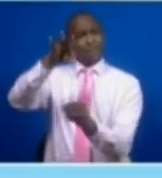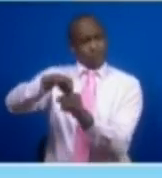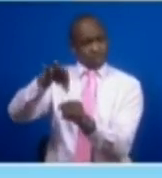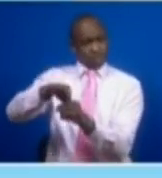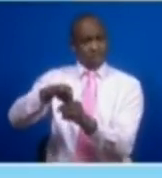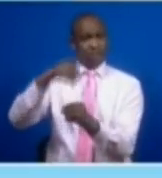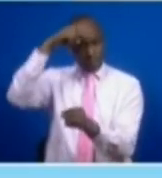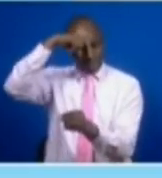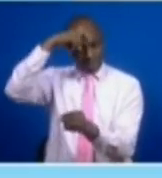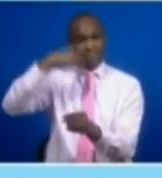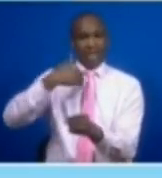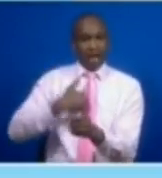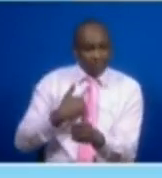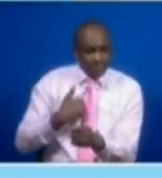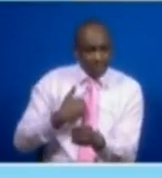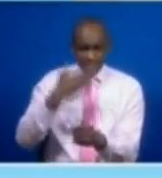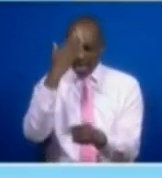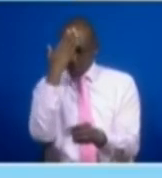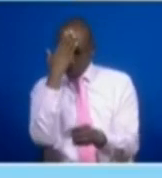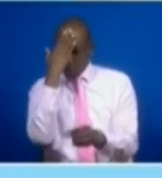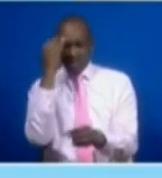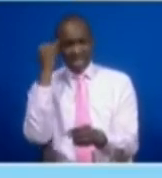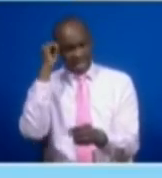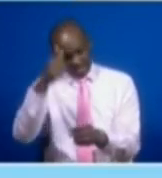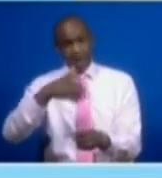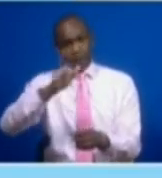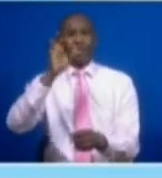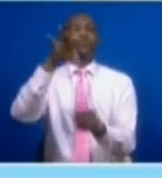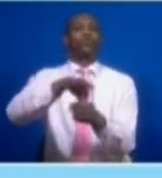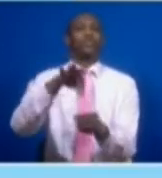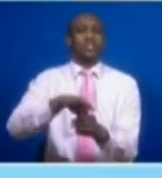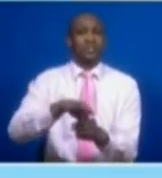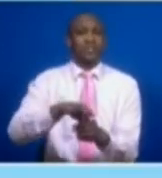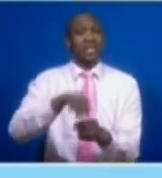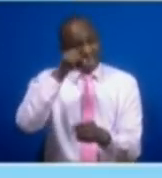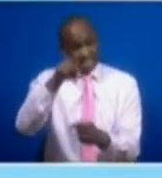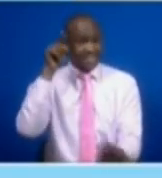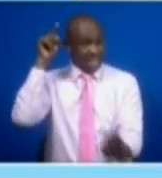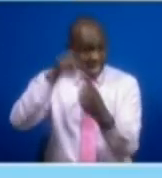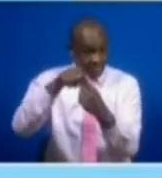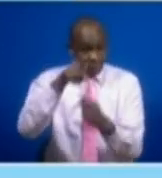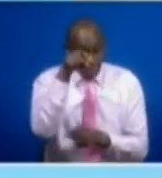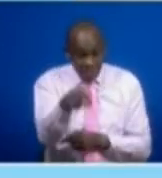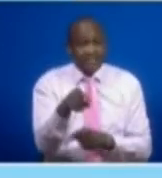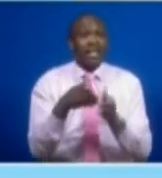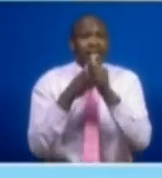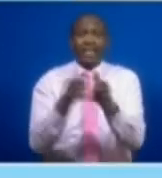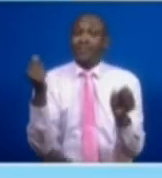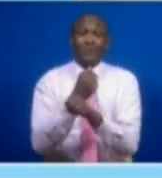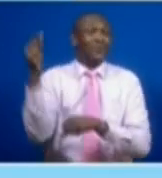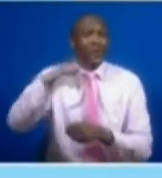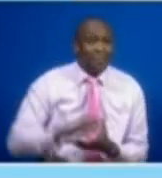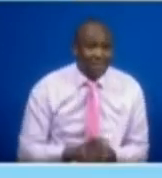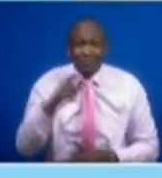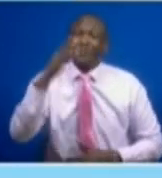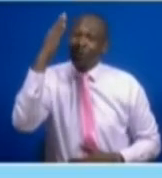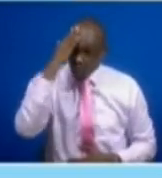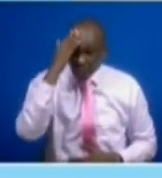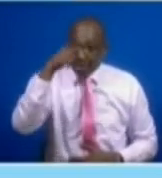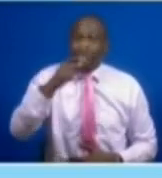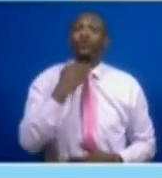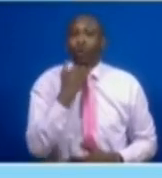vote wisely, they vote intelligently. And maybe that's the purpose for which these leaders did not show up. Yeah. Because they